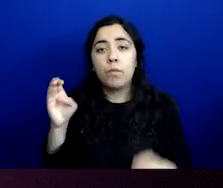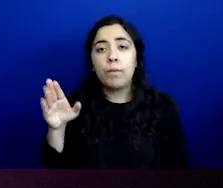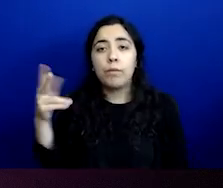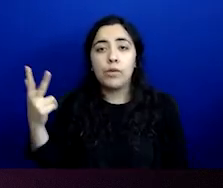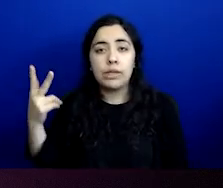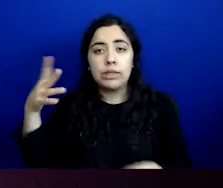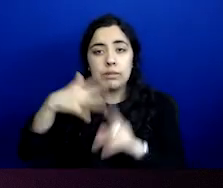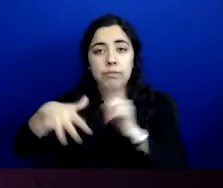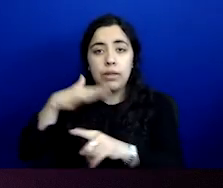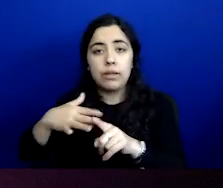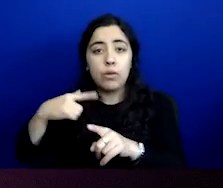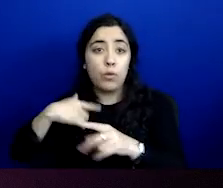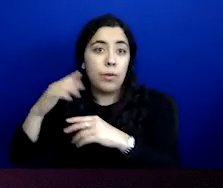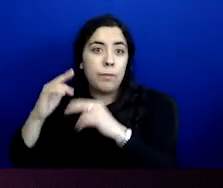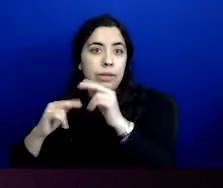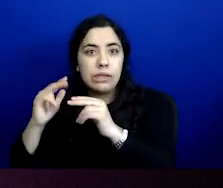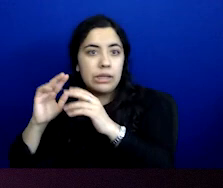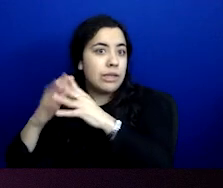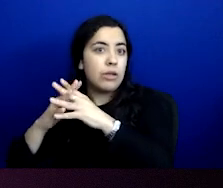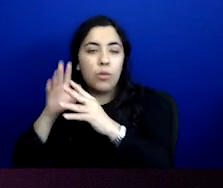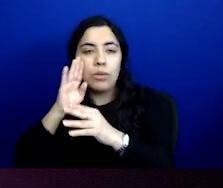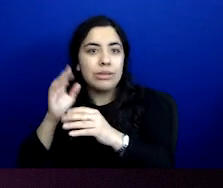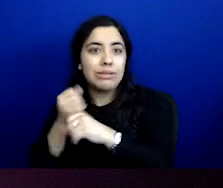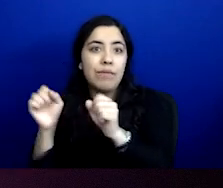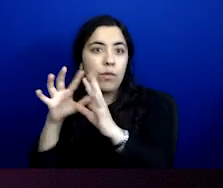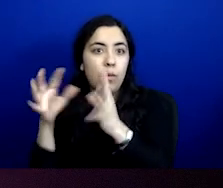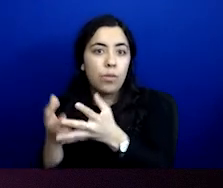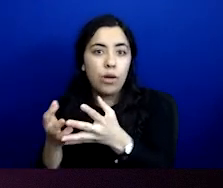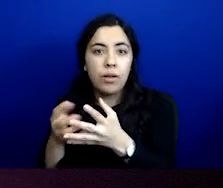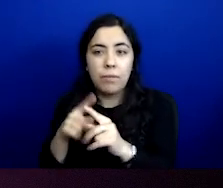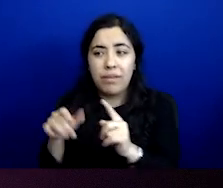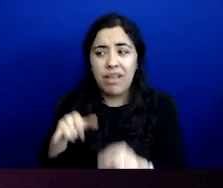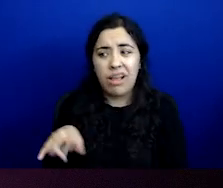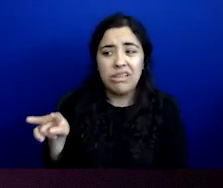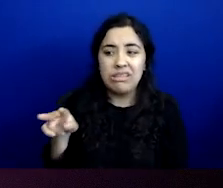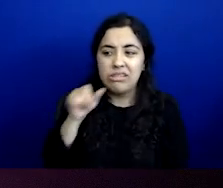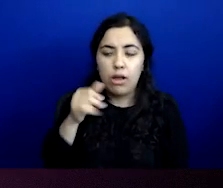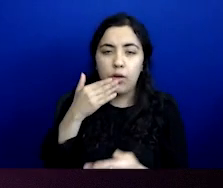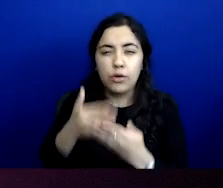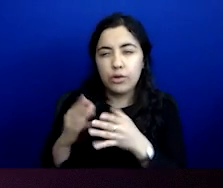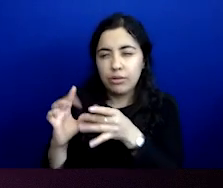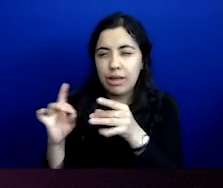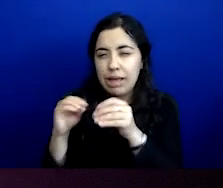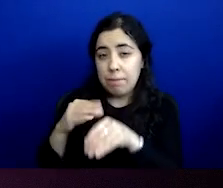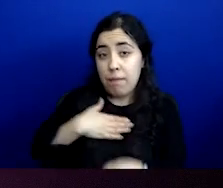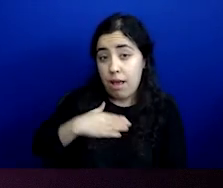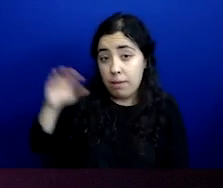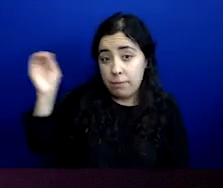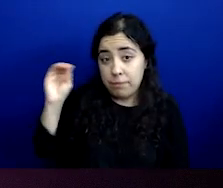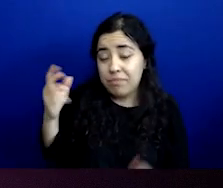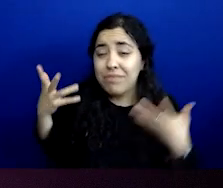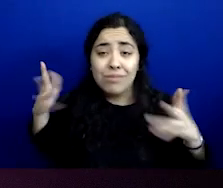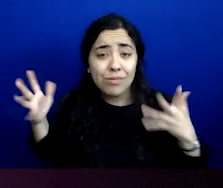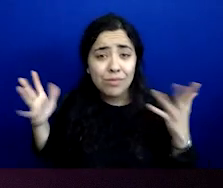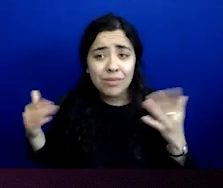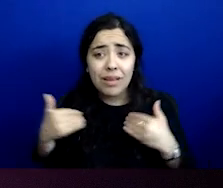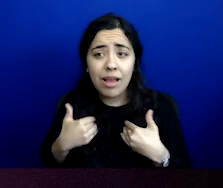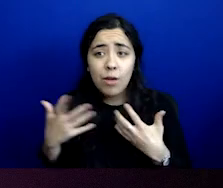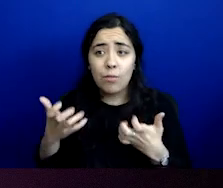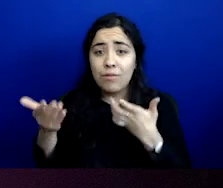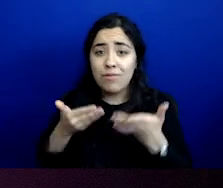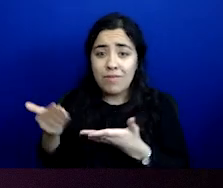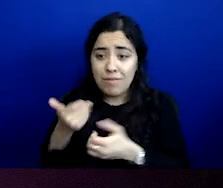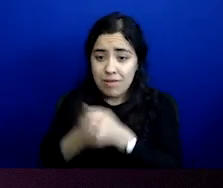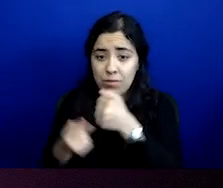you that the thing that they're building is going to save the world. Those types of things are really toxic in my opinion. All right, so that's it. I want to invite